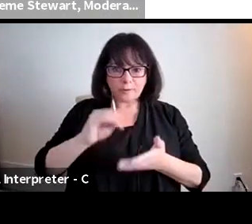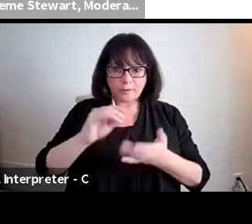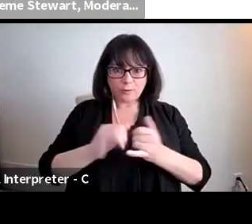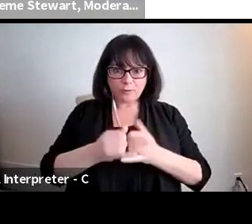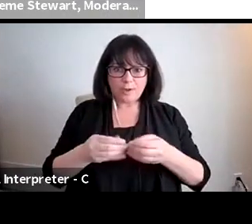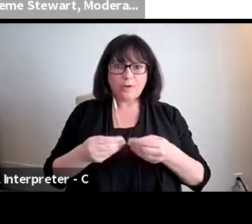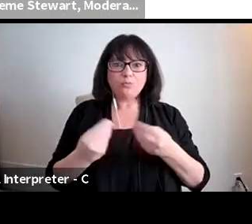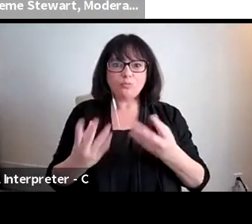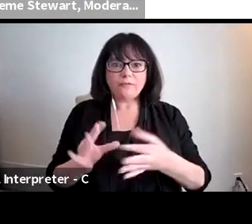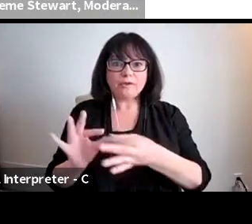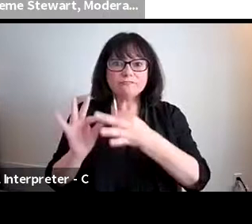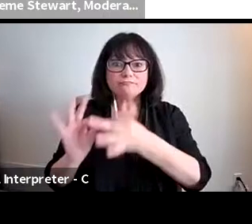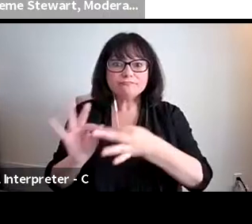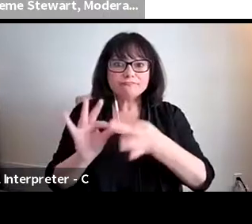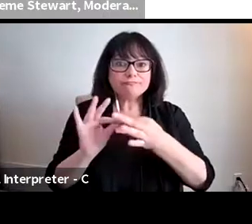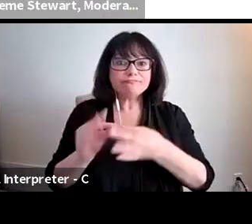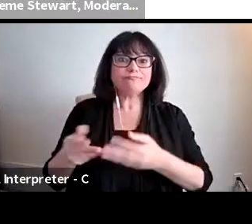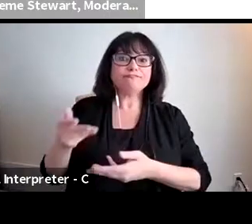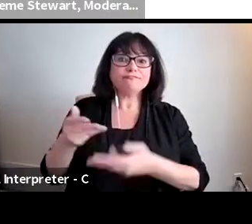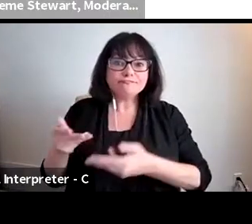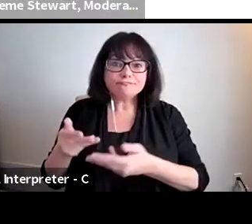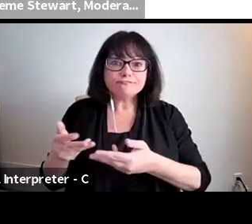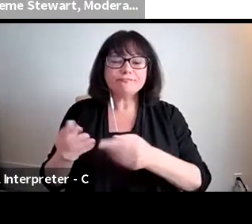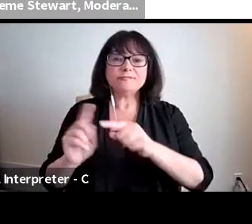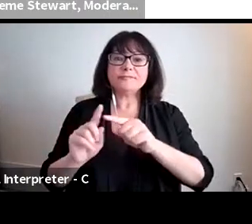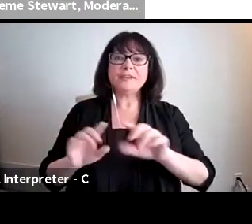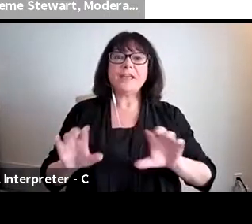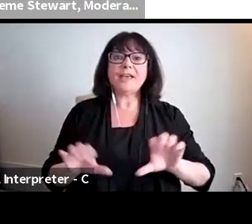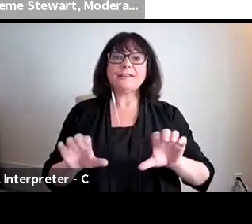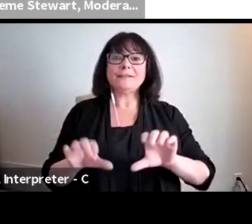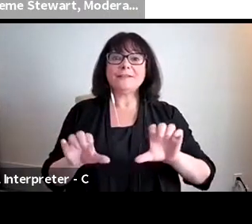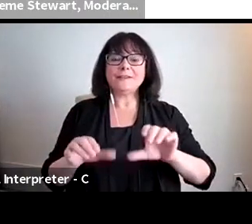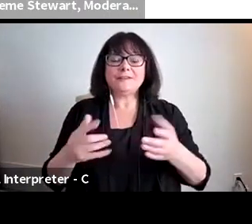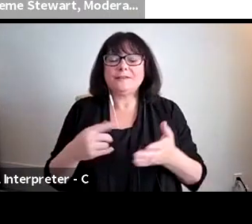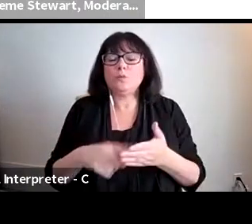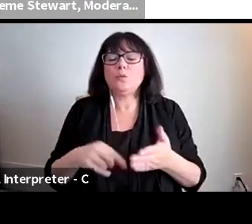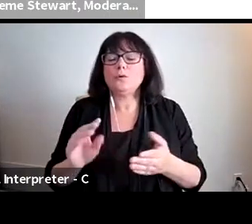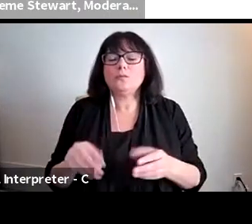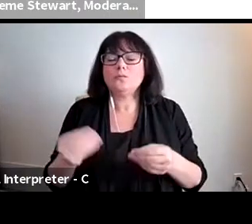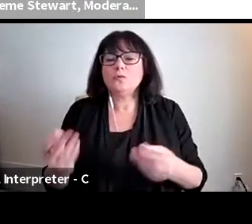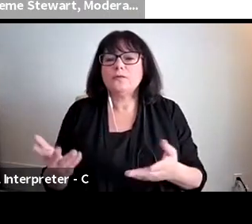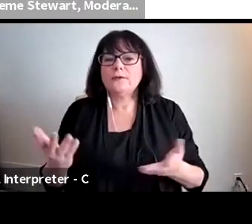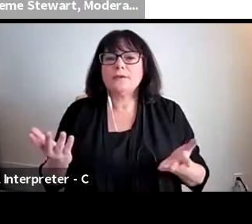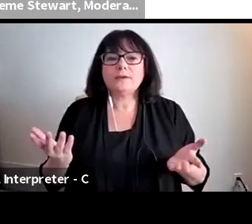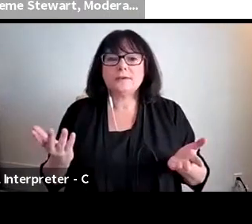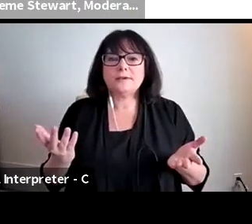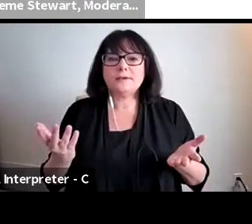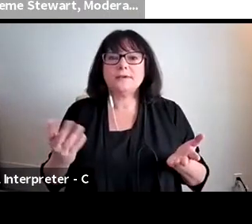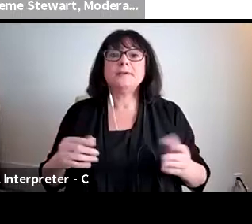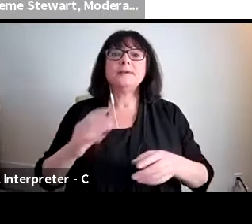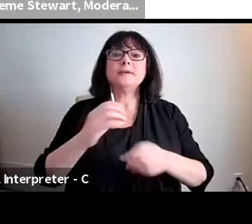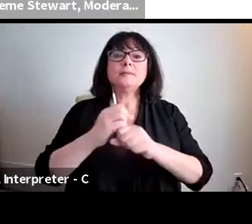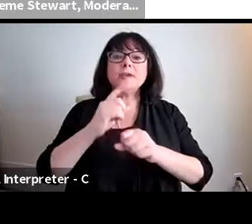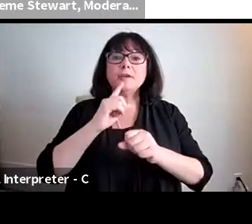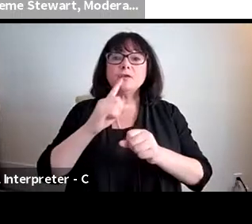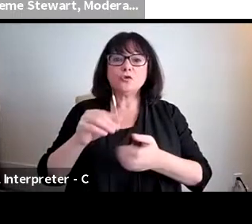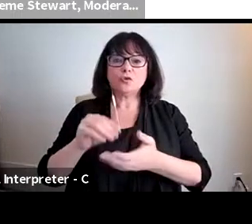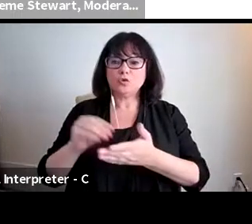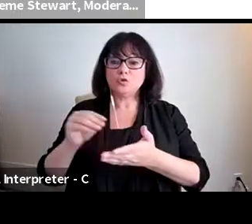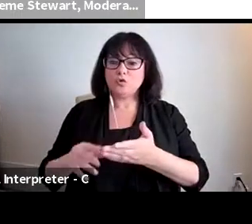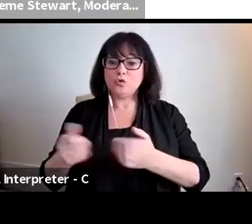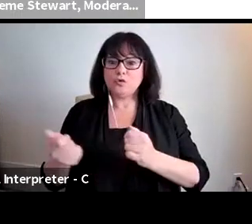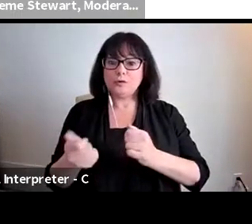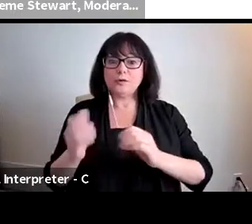provided for, what kinds of hands-on activities, what kinds of different ways of making sure students can talk to each other